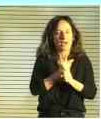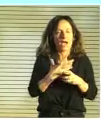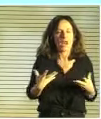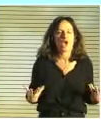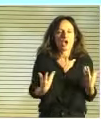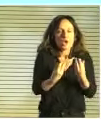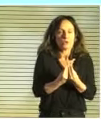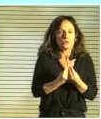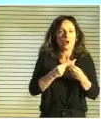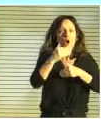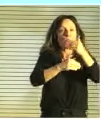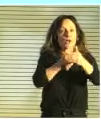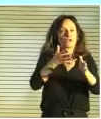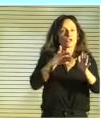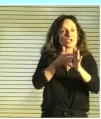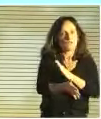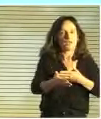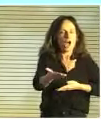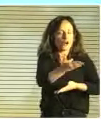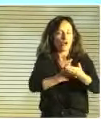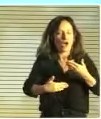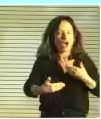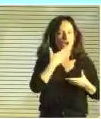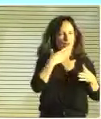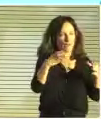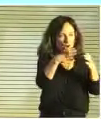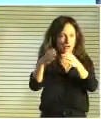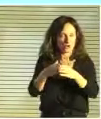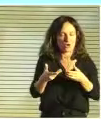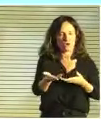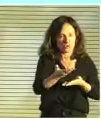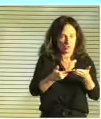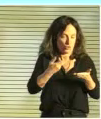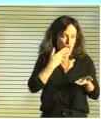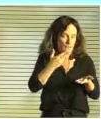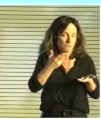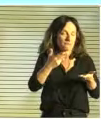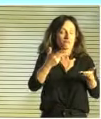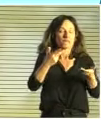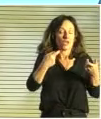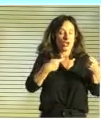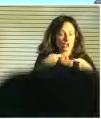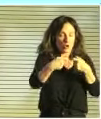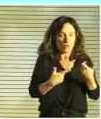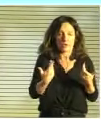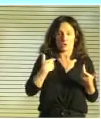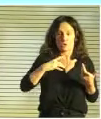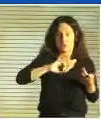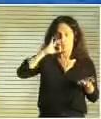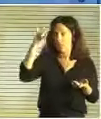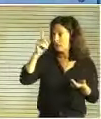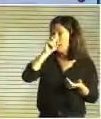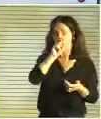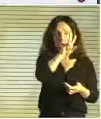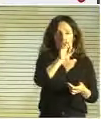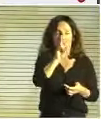started now since 2022 are centered around these three areas: people, planet, progress, and prosperity was mentioned.